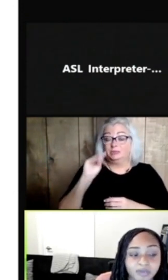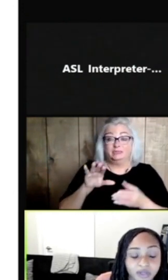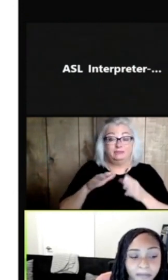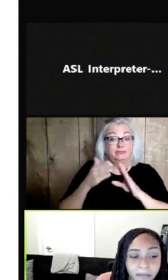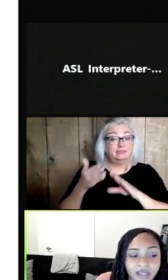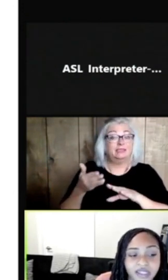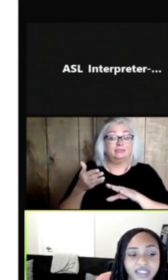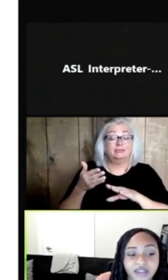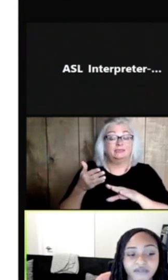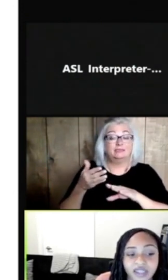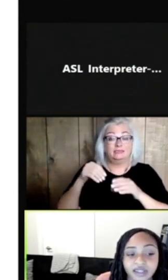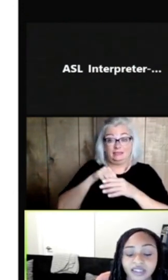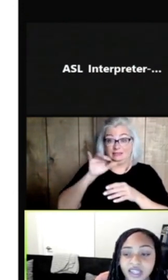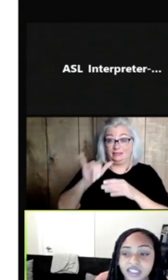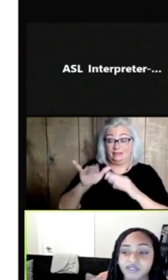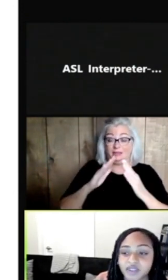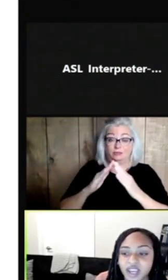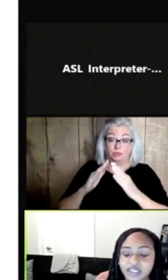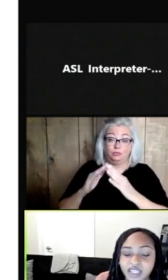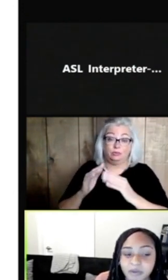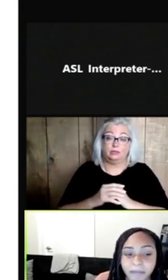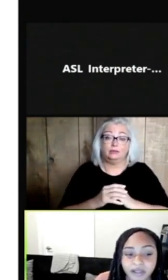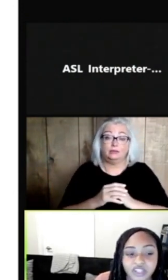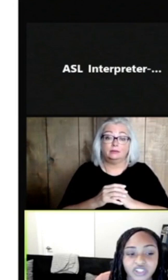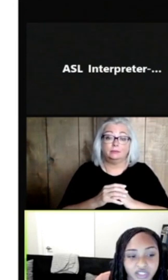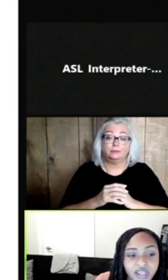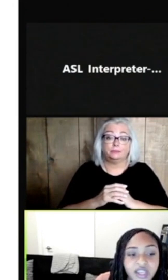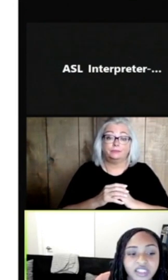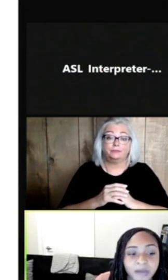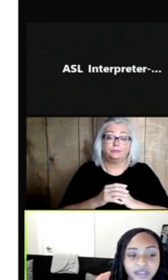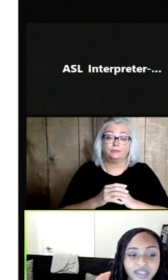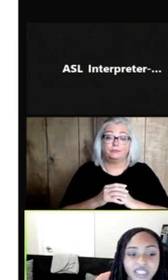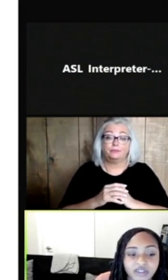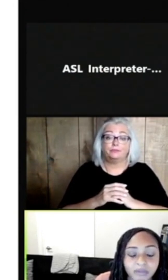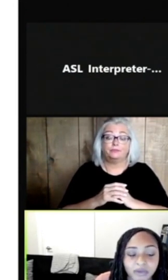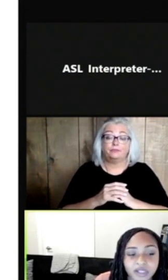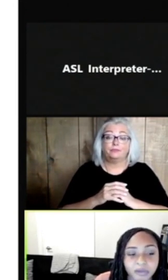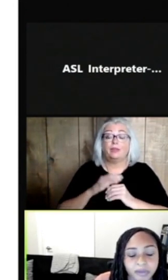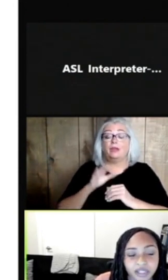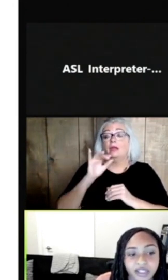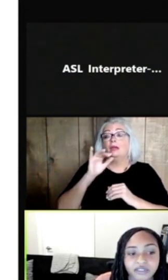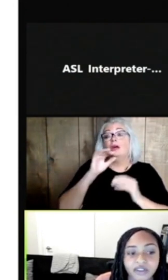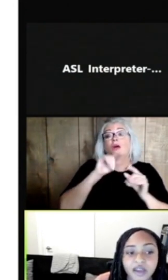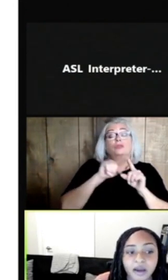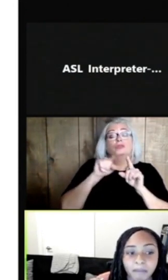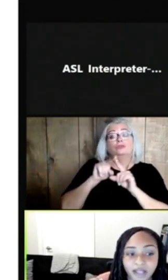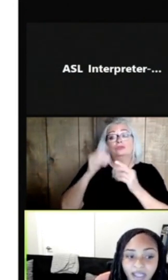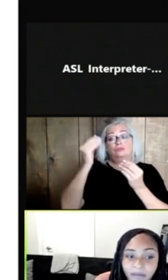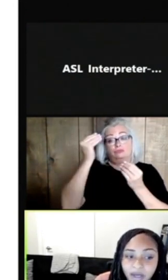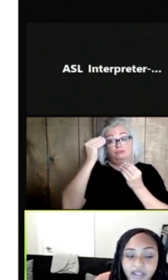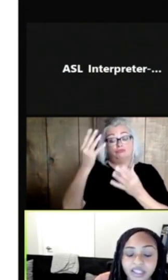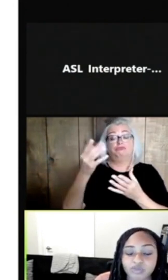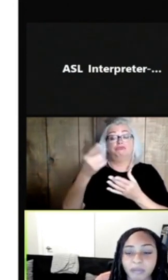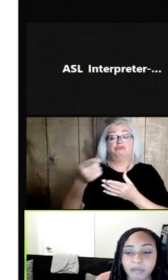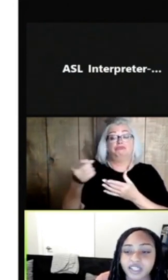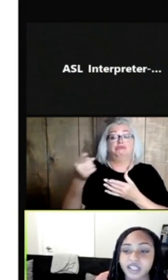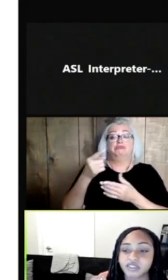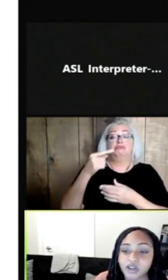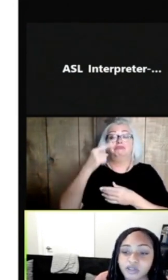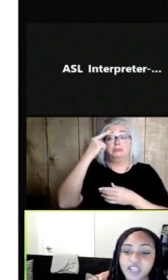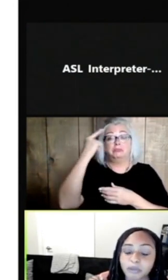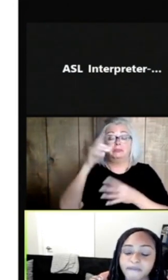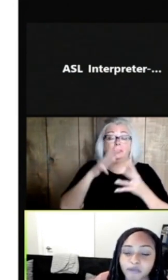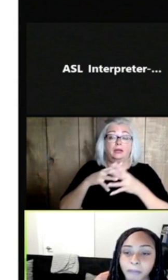despite comprising significantly less of the United States population. To put this even more into perspective, Black Americans